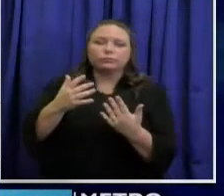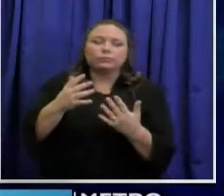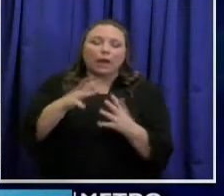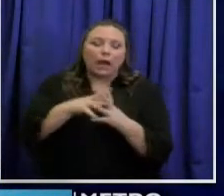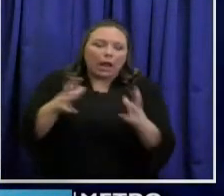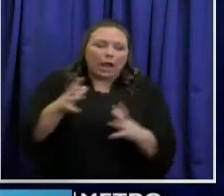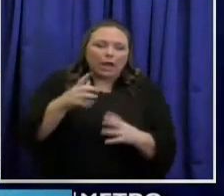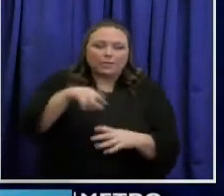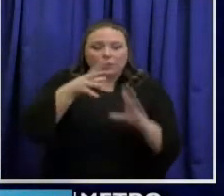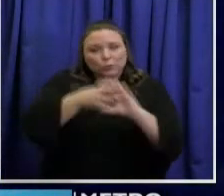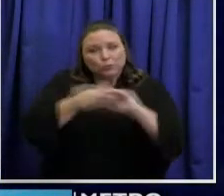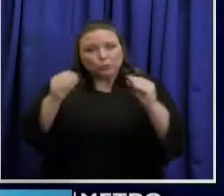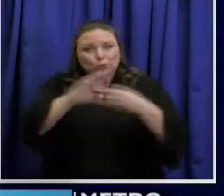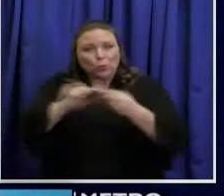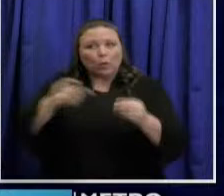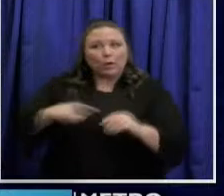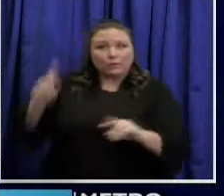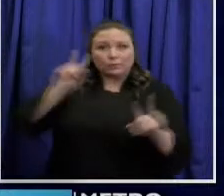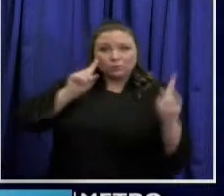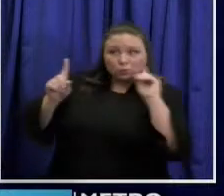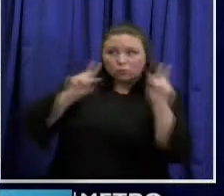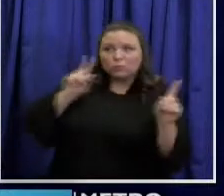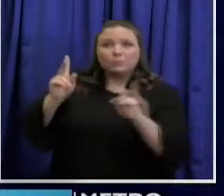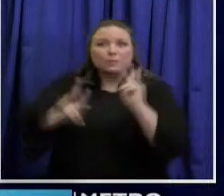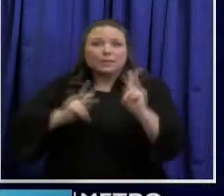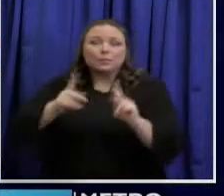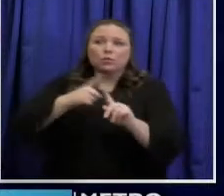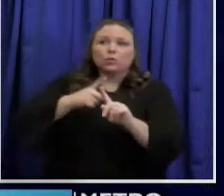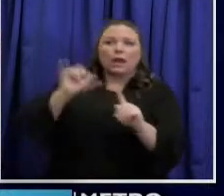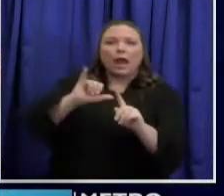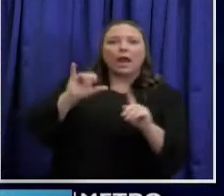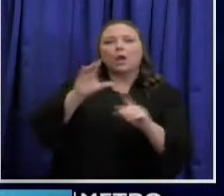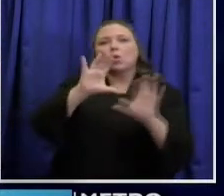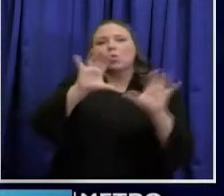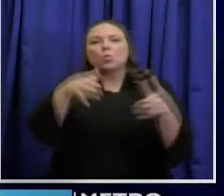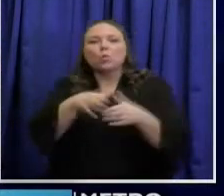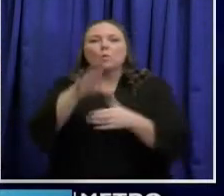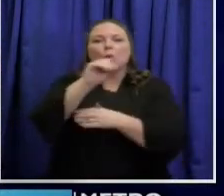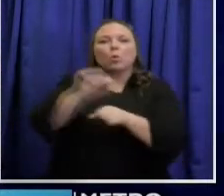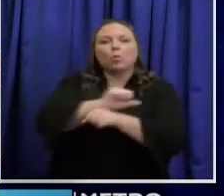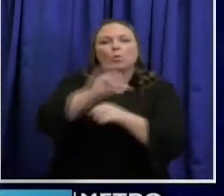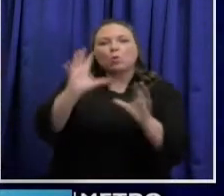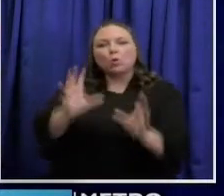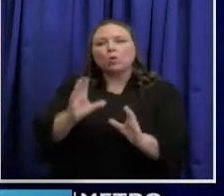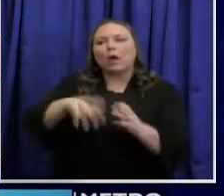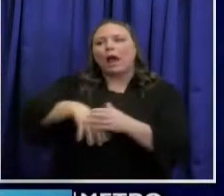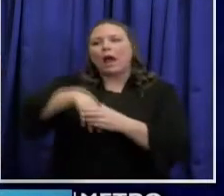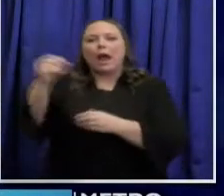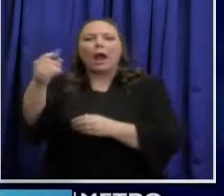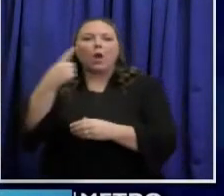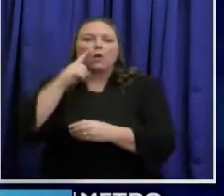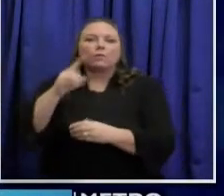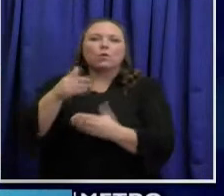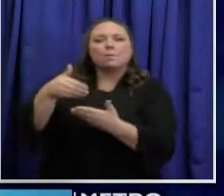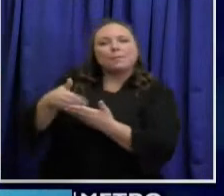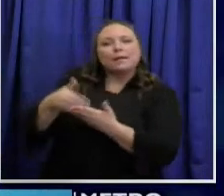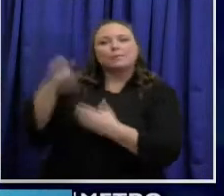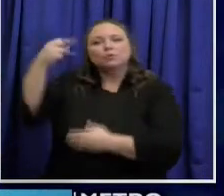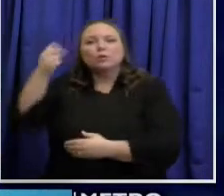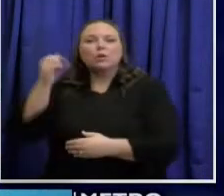these stories I've heard are people who, a group of coworkers go out for a gathering or a baby